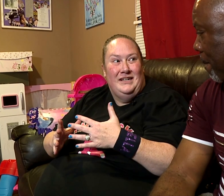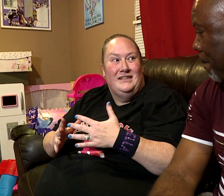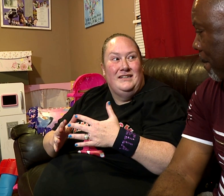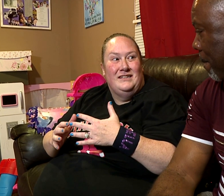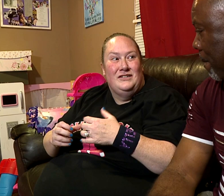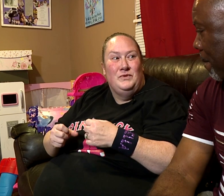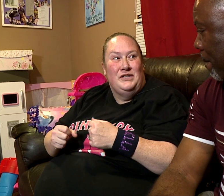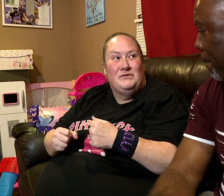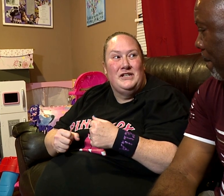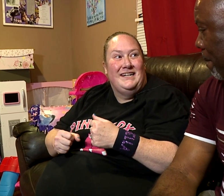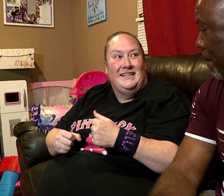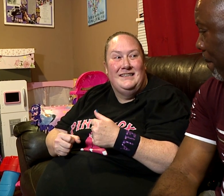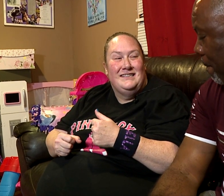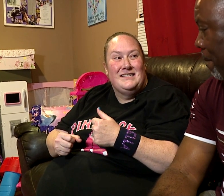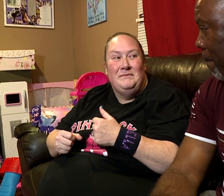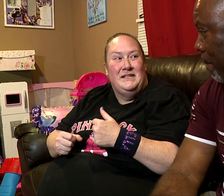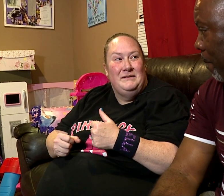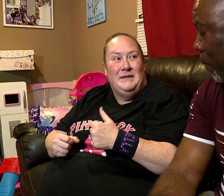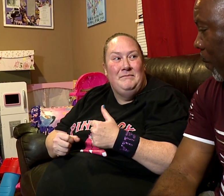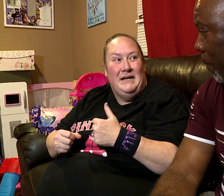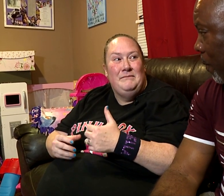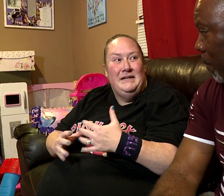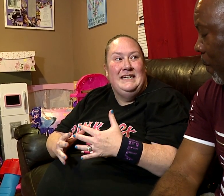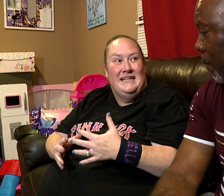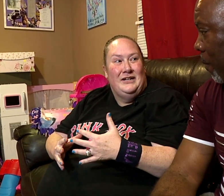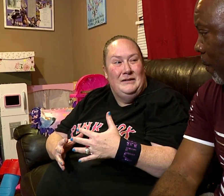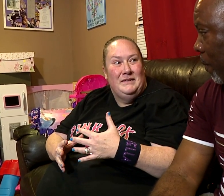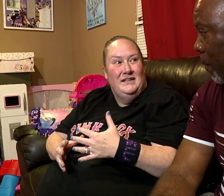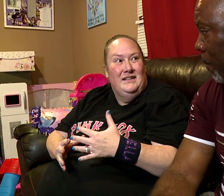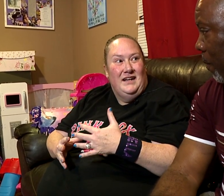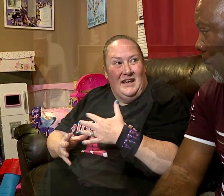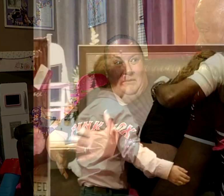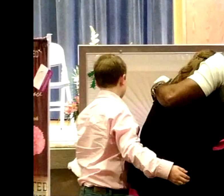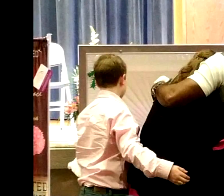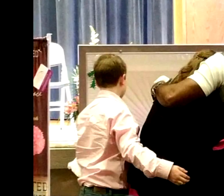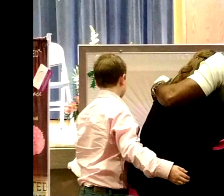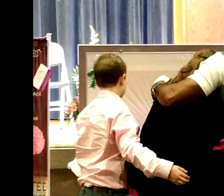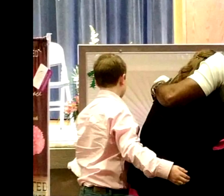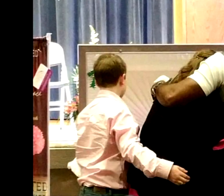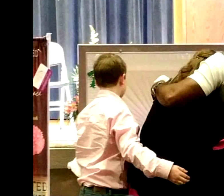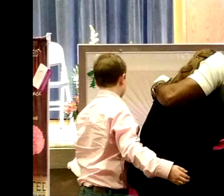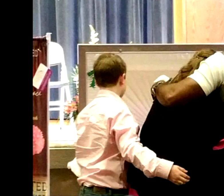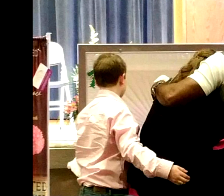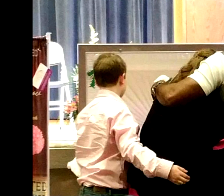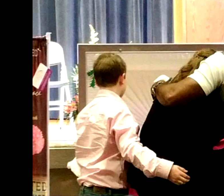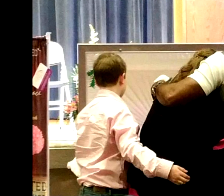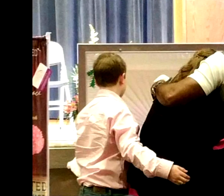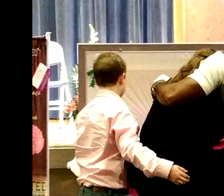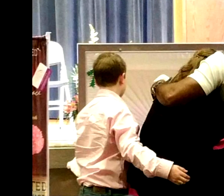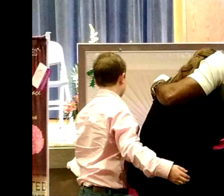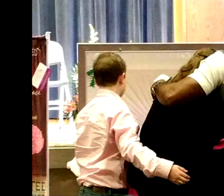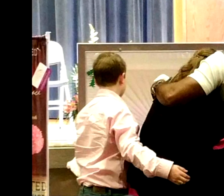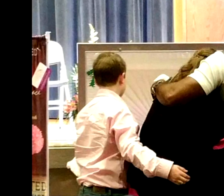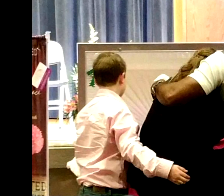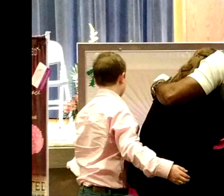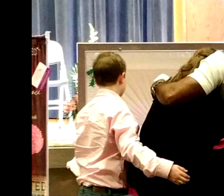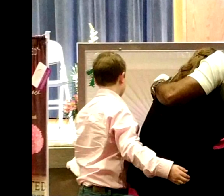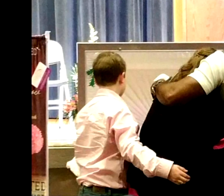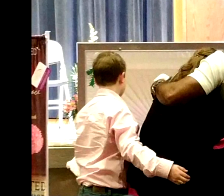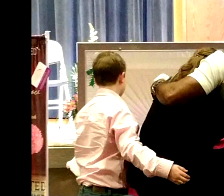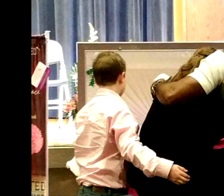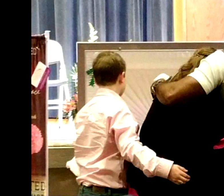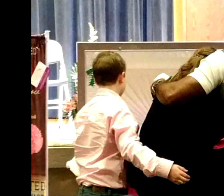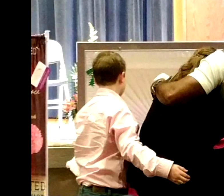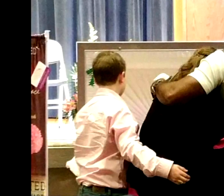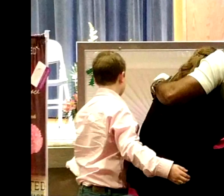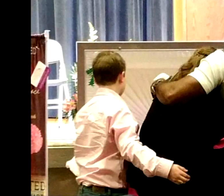you, and when you were shaking, something in me made me get up and come and hold you. I knew that going,